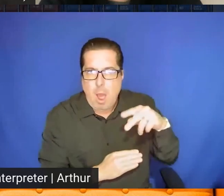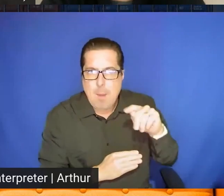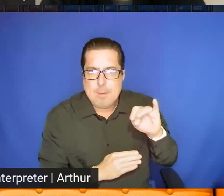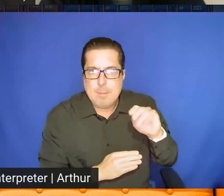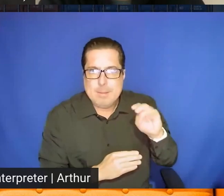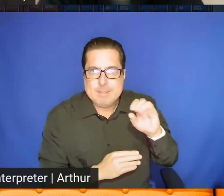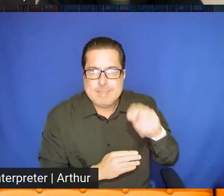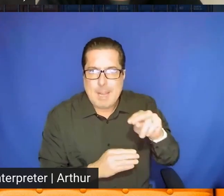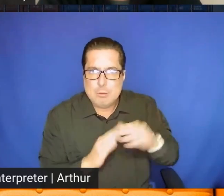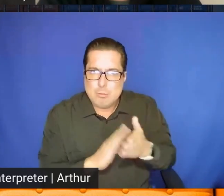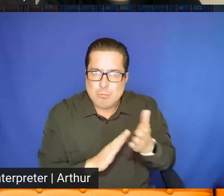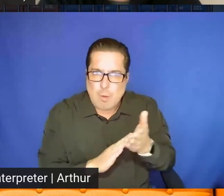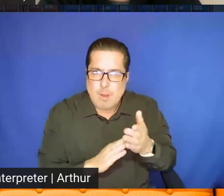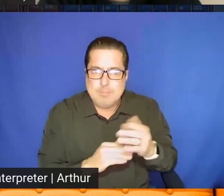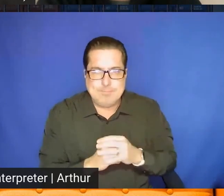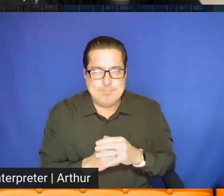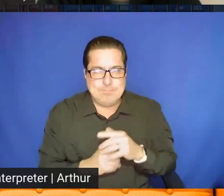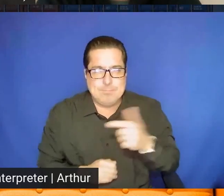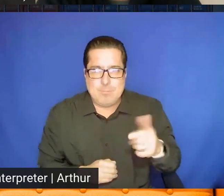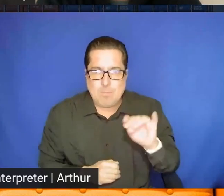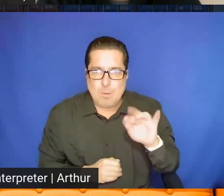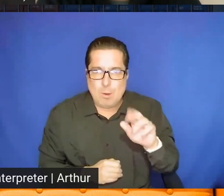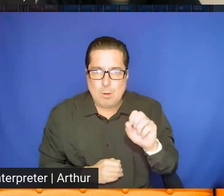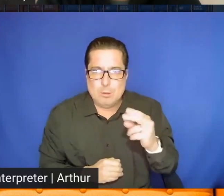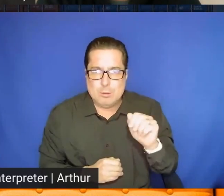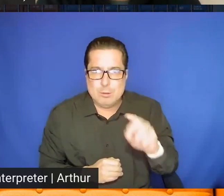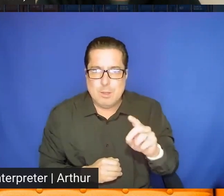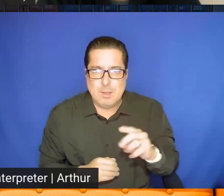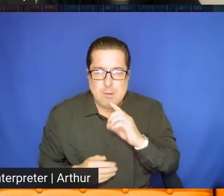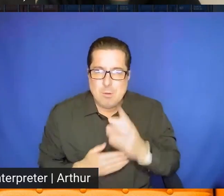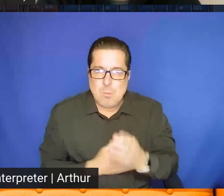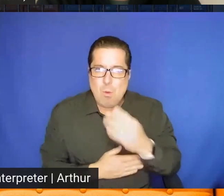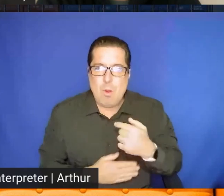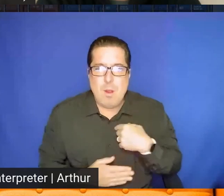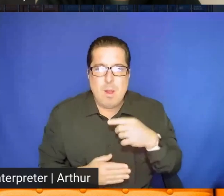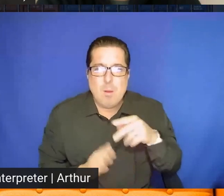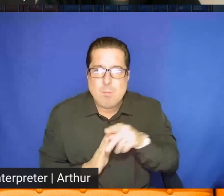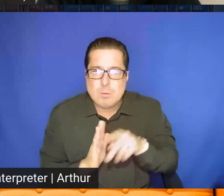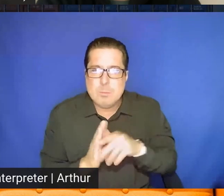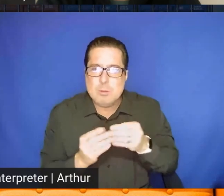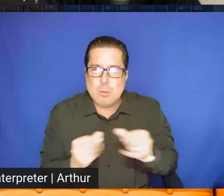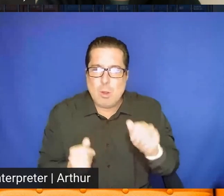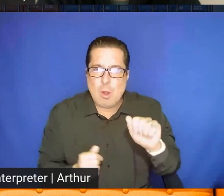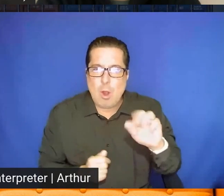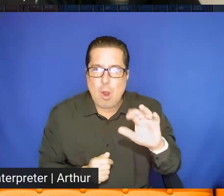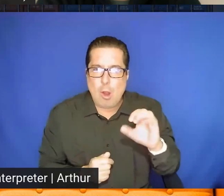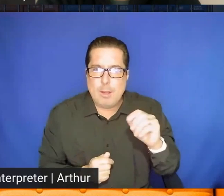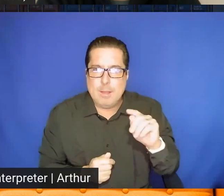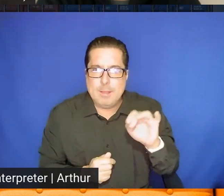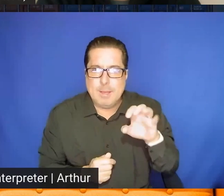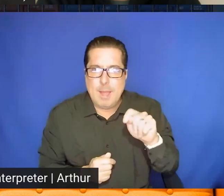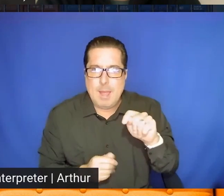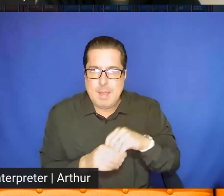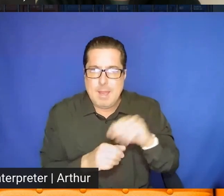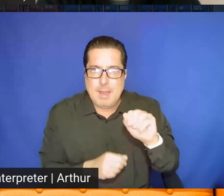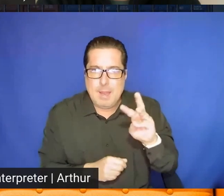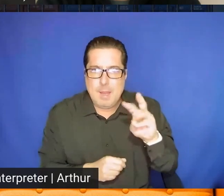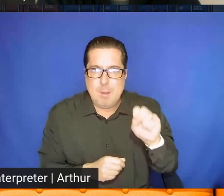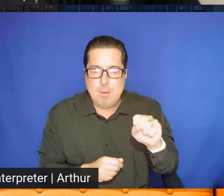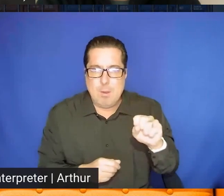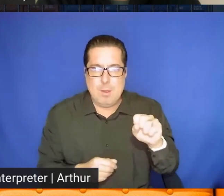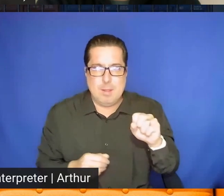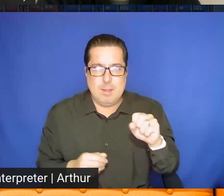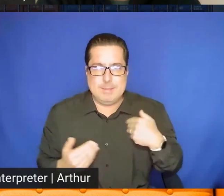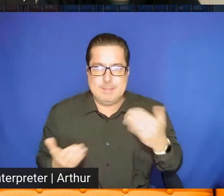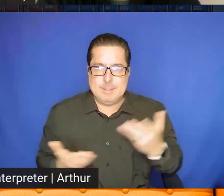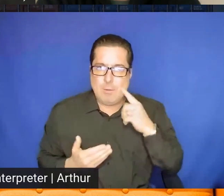Hey, good morning. This is Arshad Bush. I'm a Principal Solutions Architect here at AWS. Been here for 3 years and I